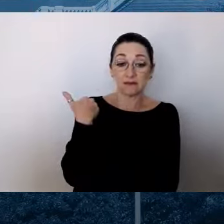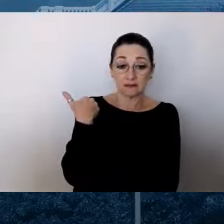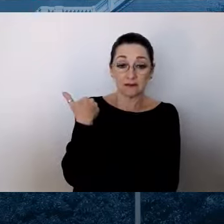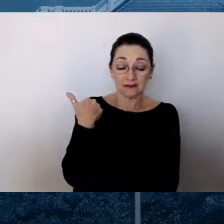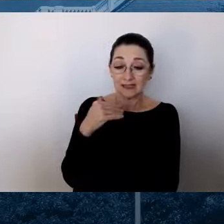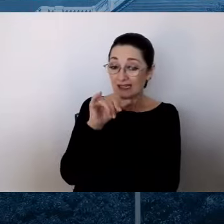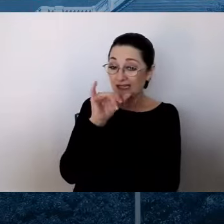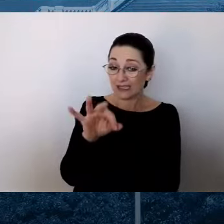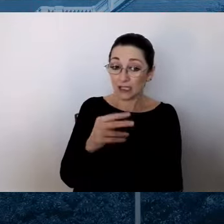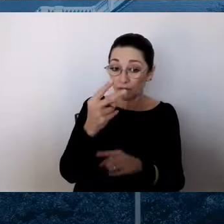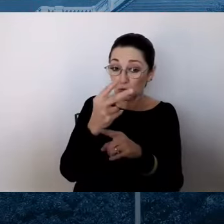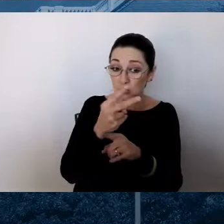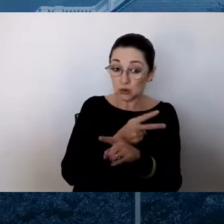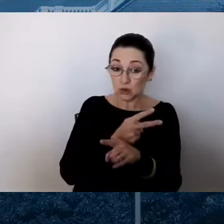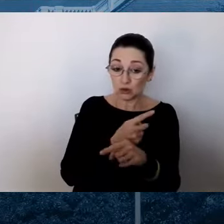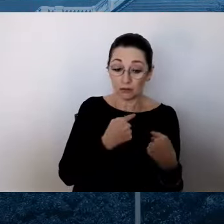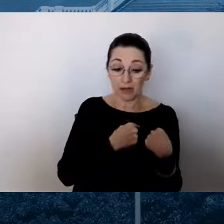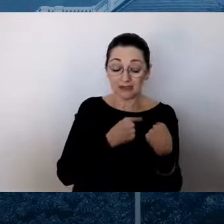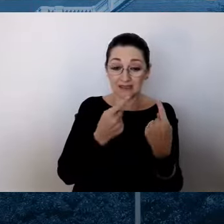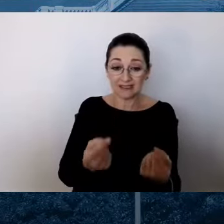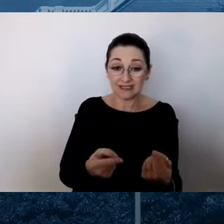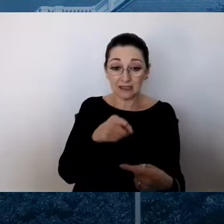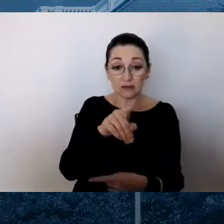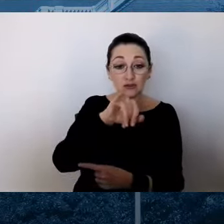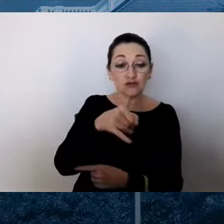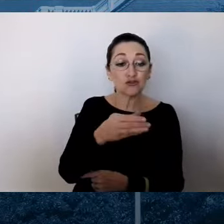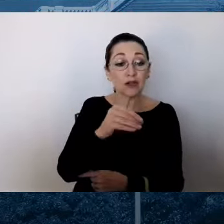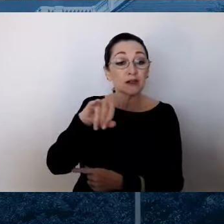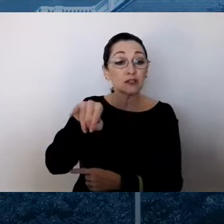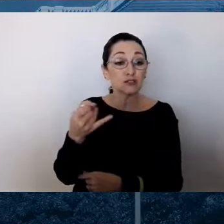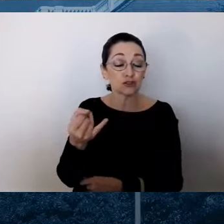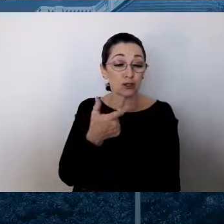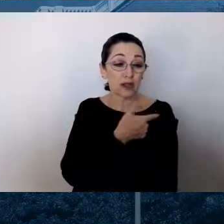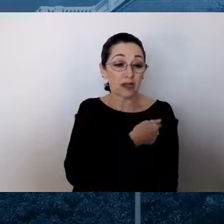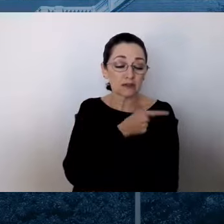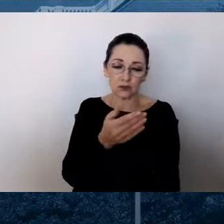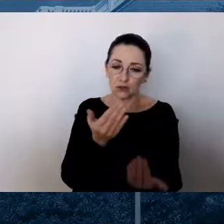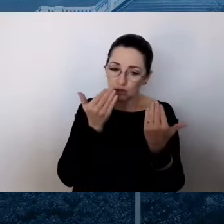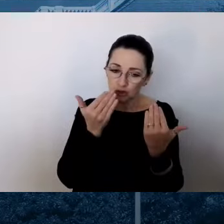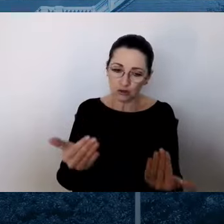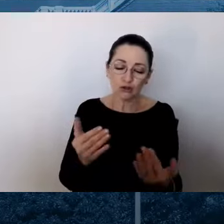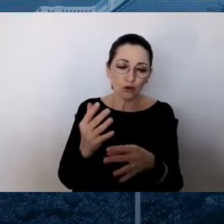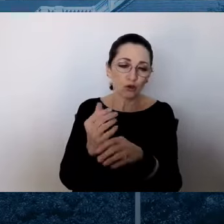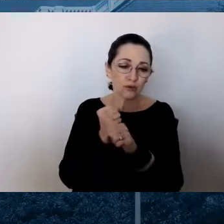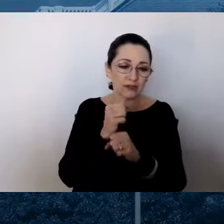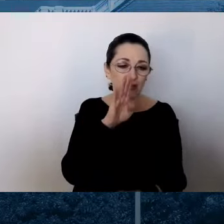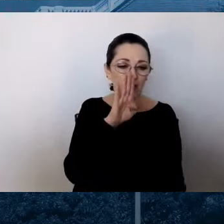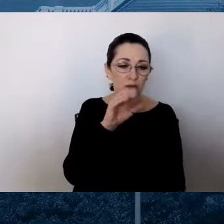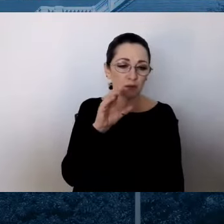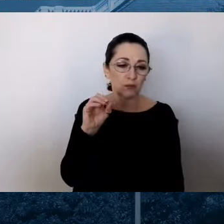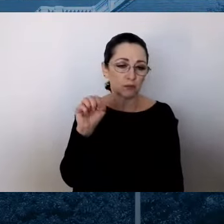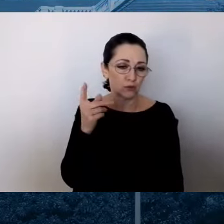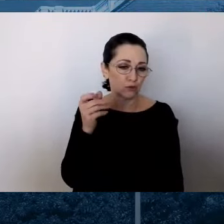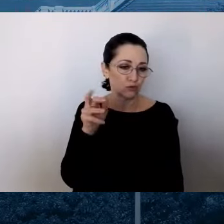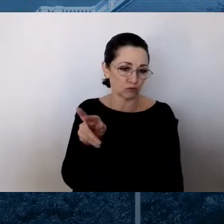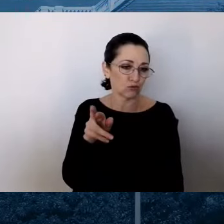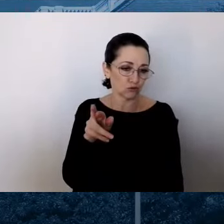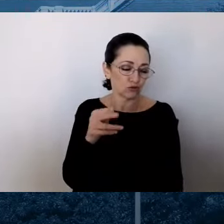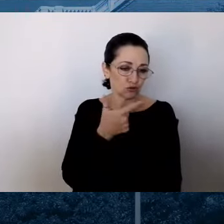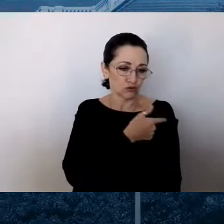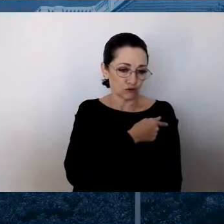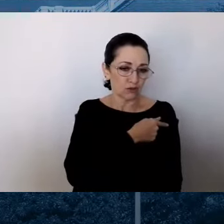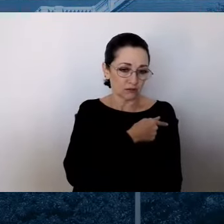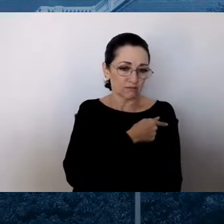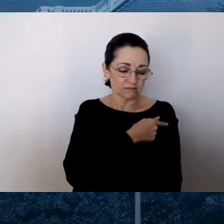2 months since you received the J&J vaccine, get your booster shot as soon as possible. We're working on a mini campaign